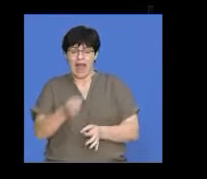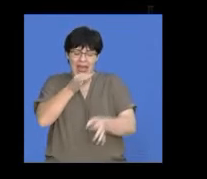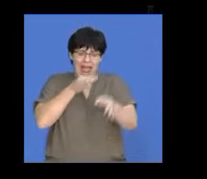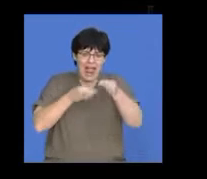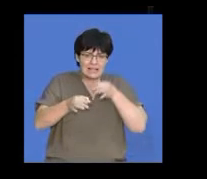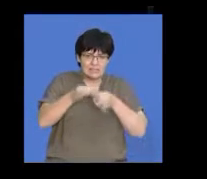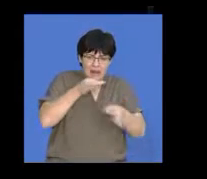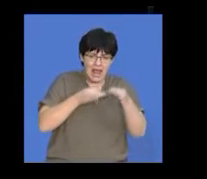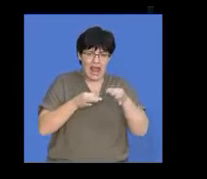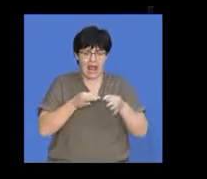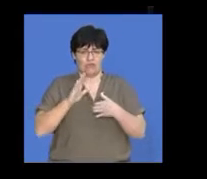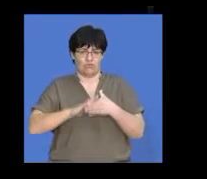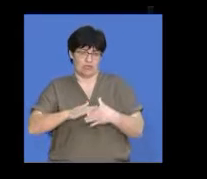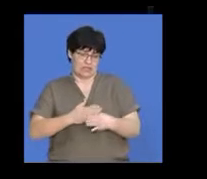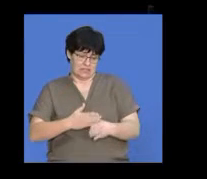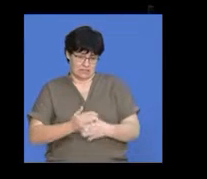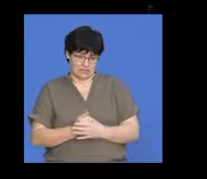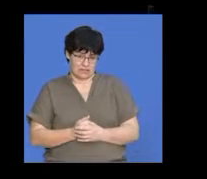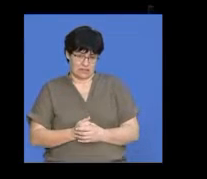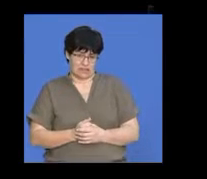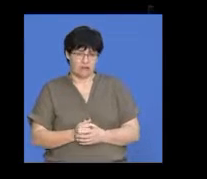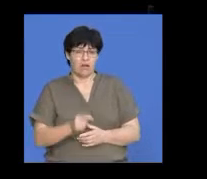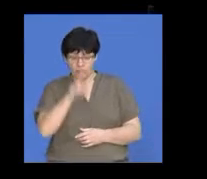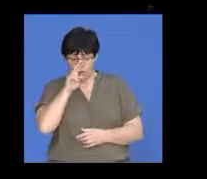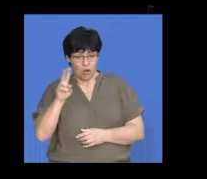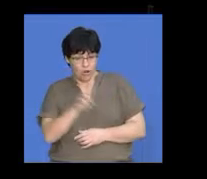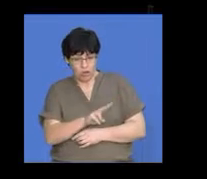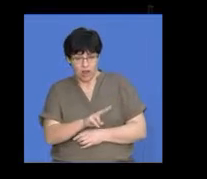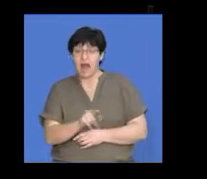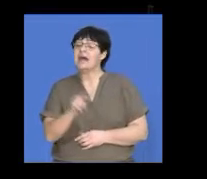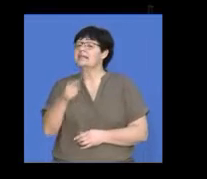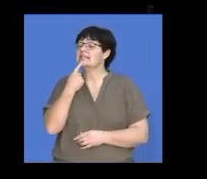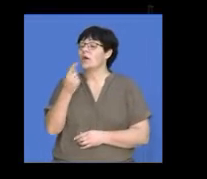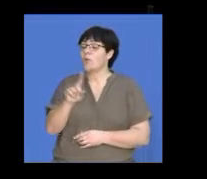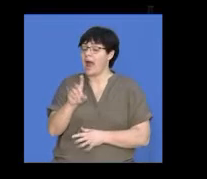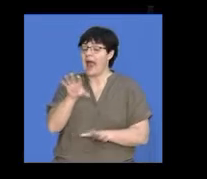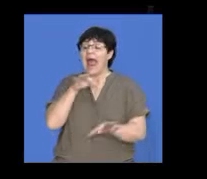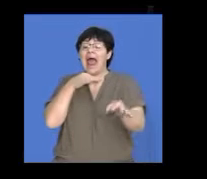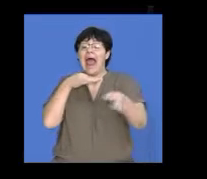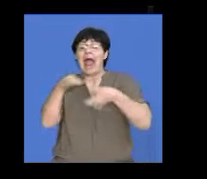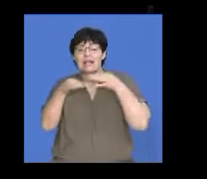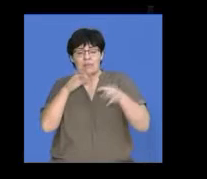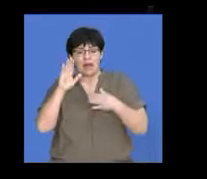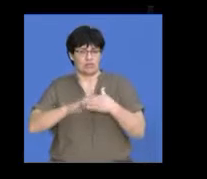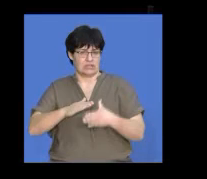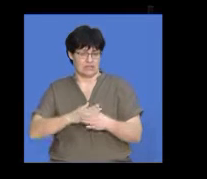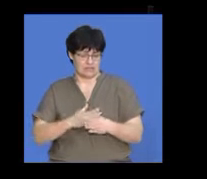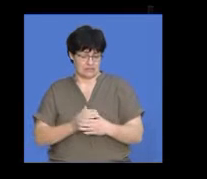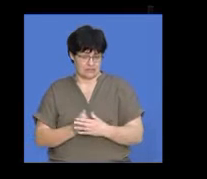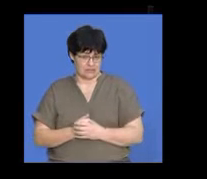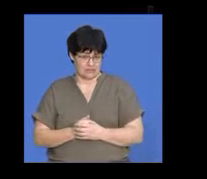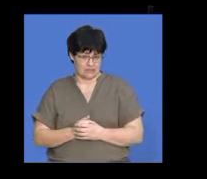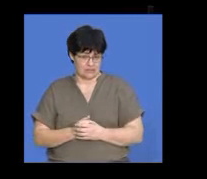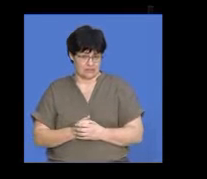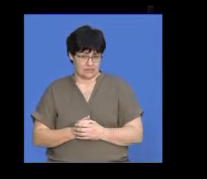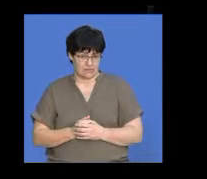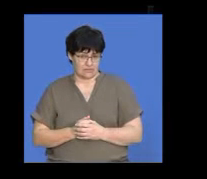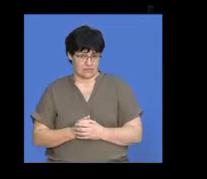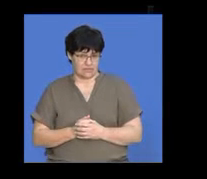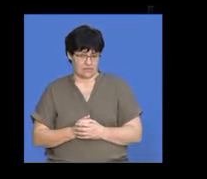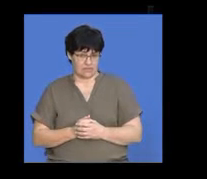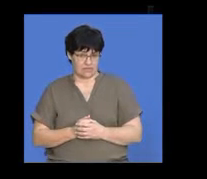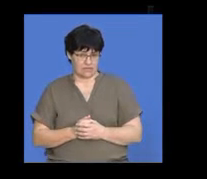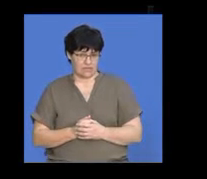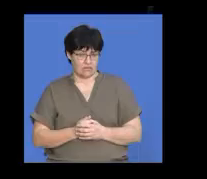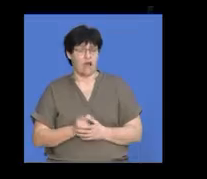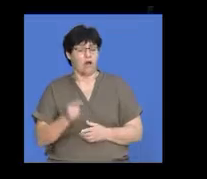So if you look at that, you already know that it says here it explains the reasons. So even before looking